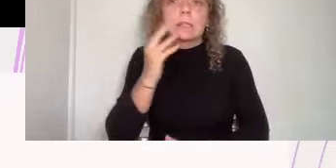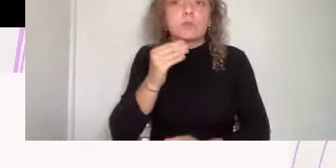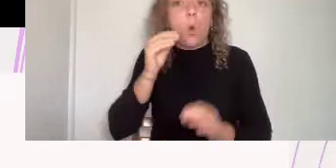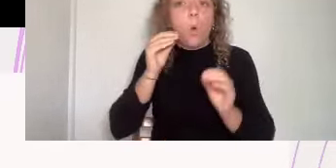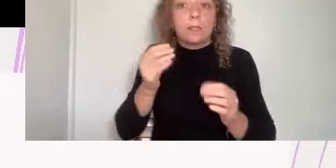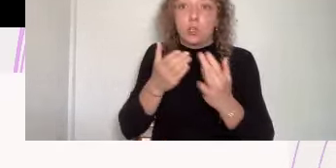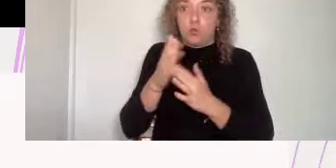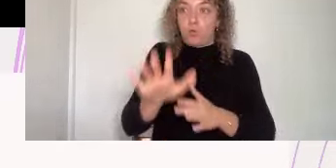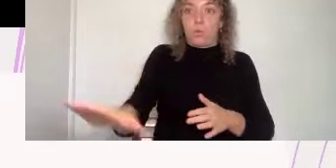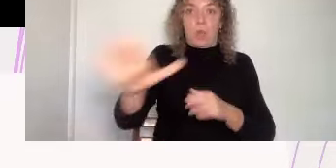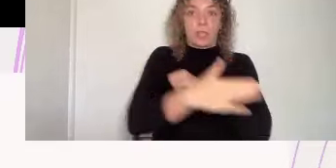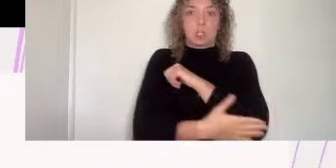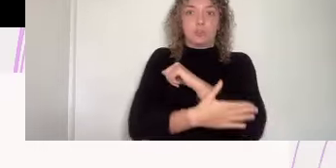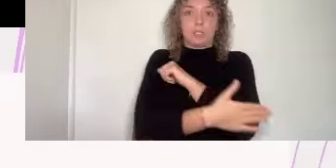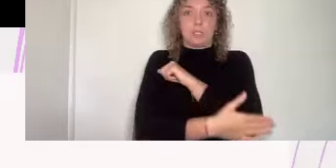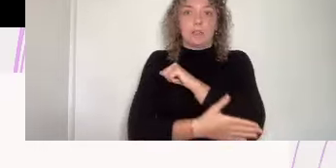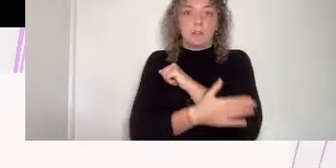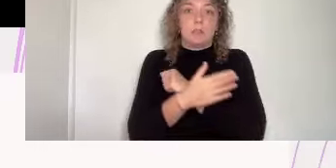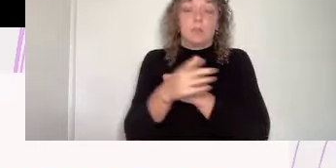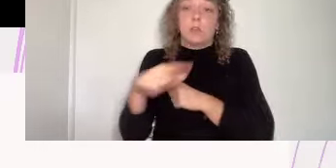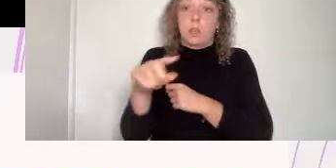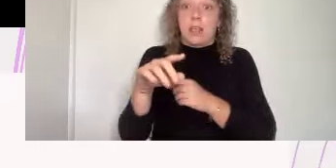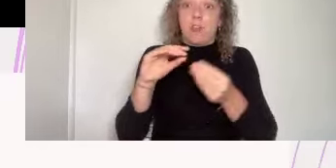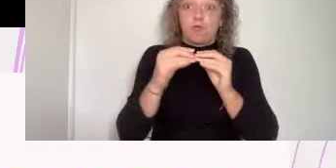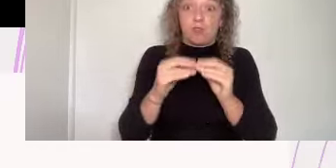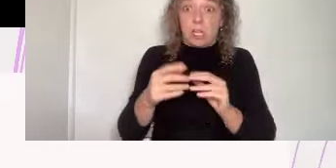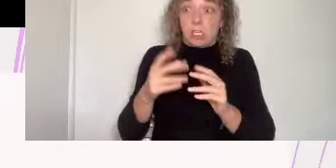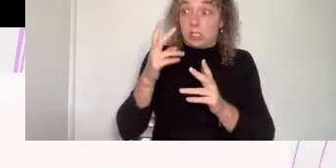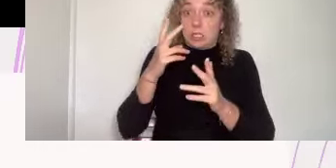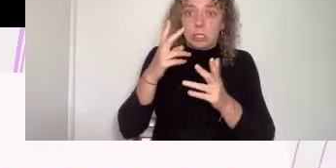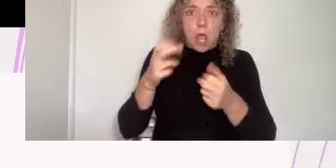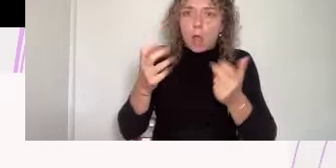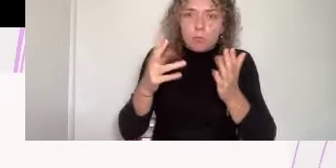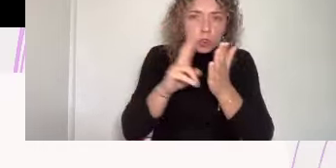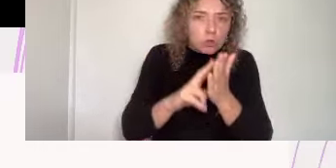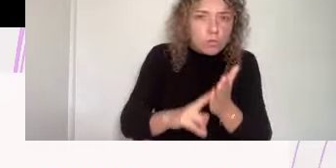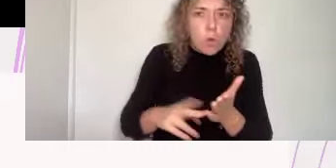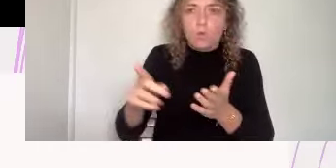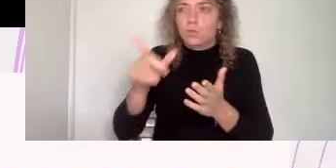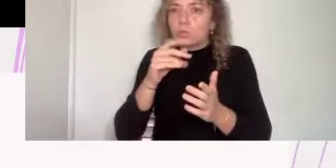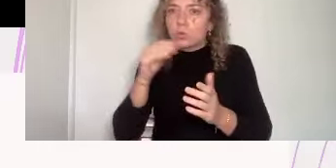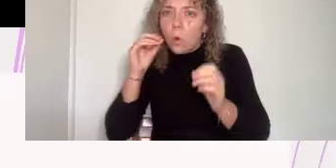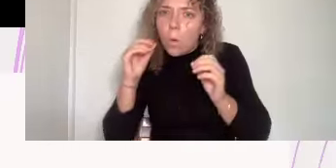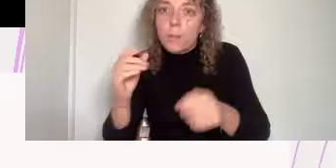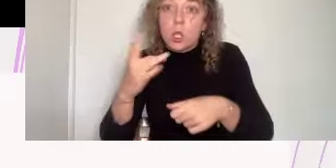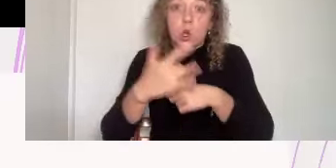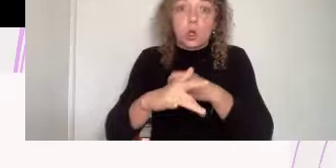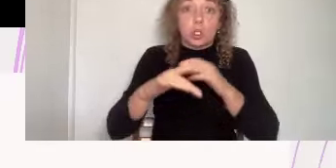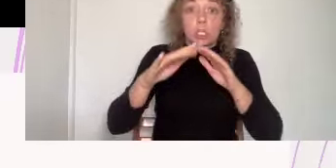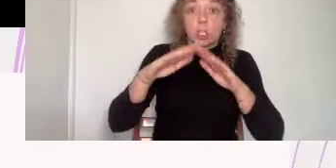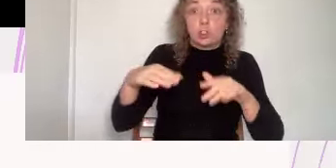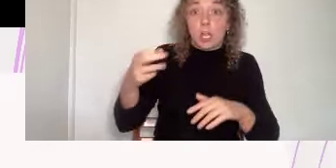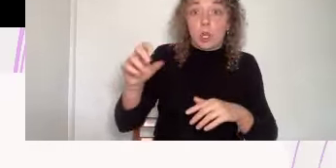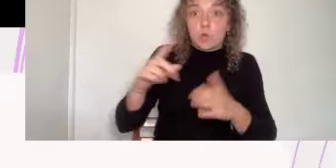those rates of children experiencing homelessness, their rates of enrollment in early childhood programs and in school, but